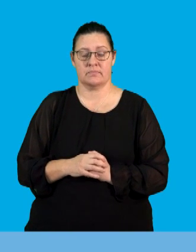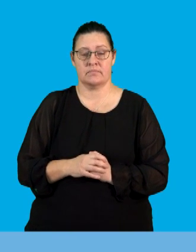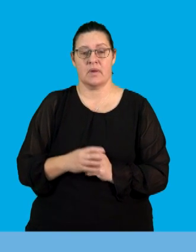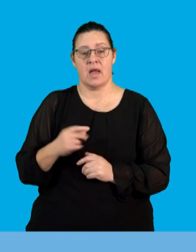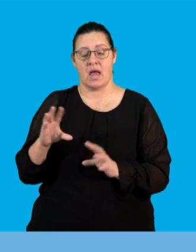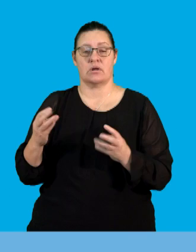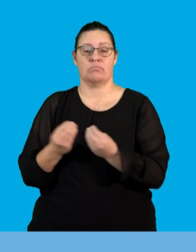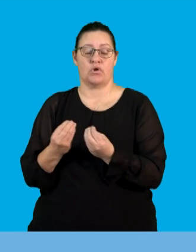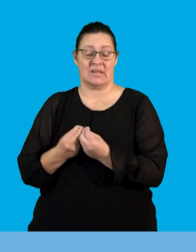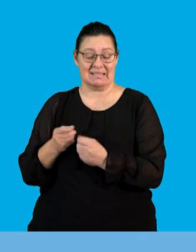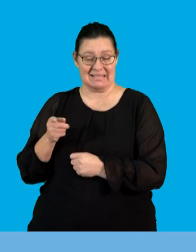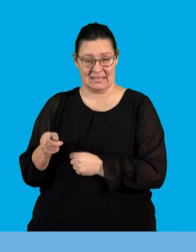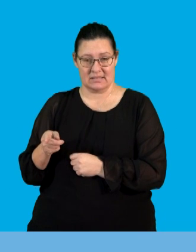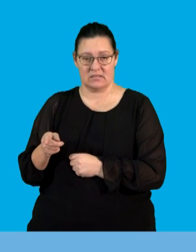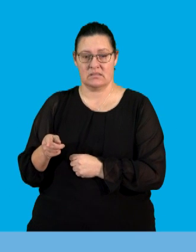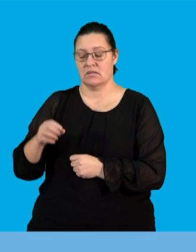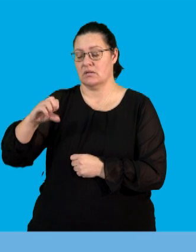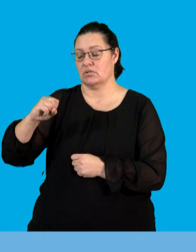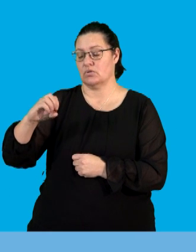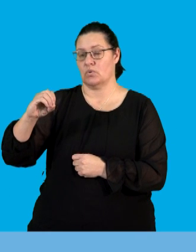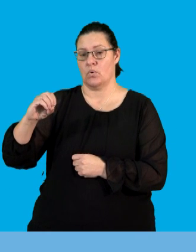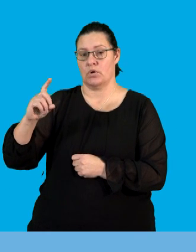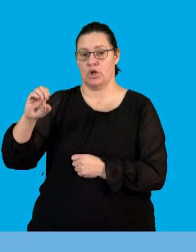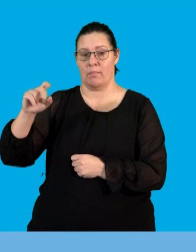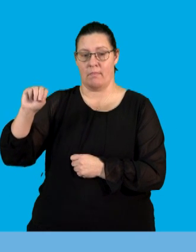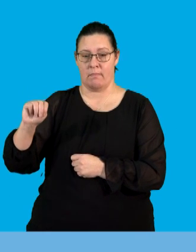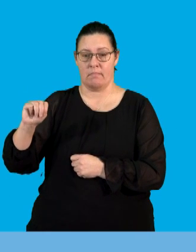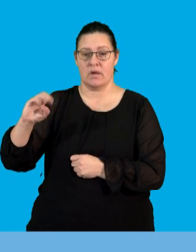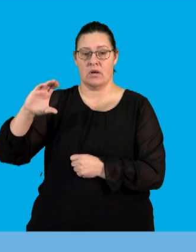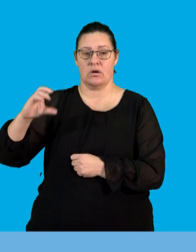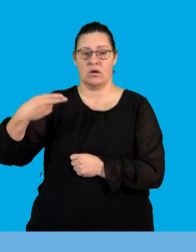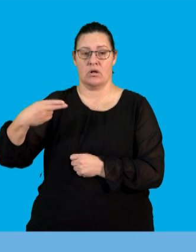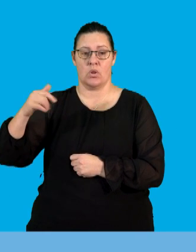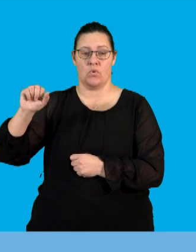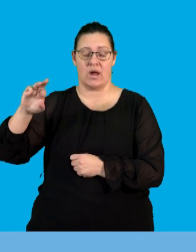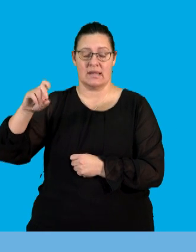and the product is going to be sodium chloride,